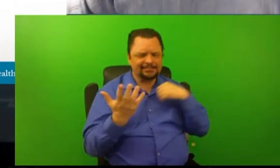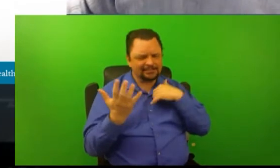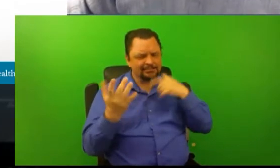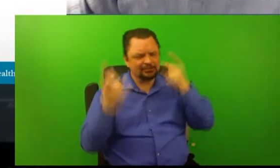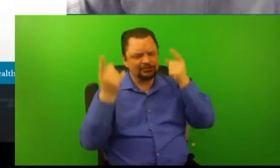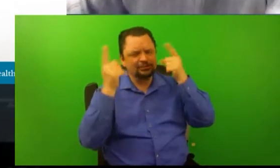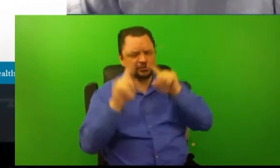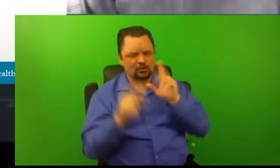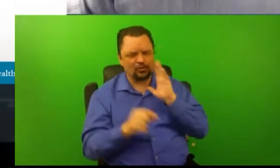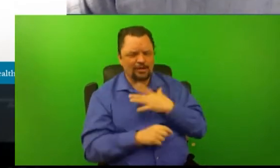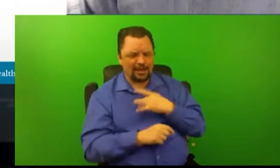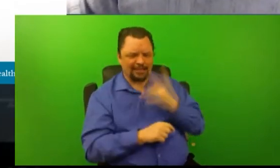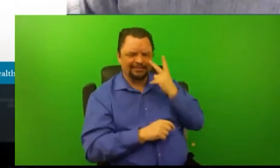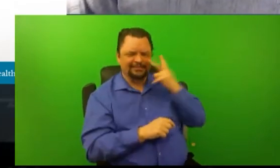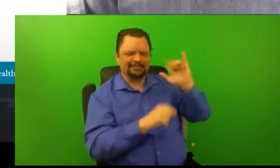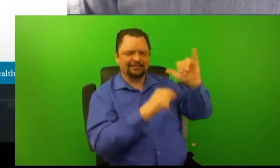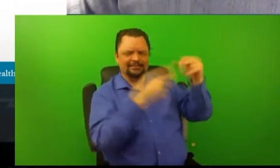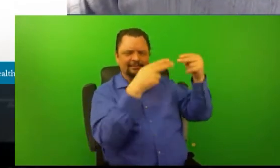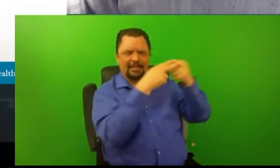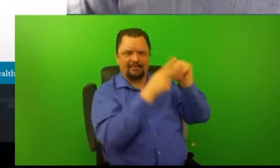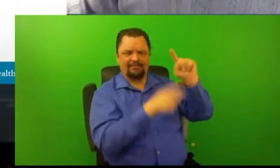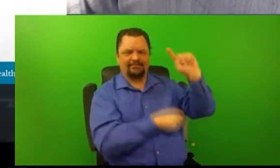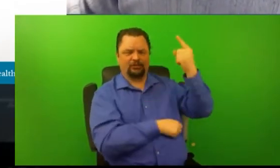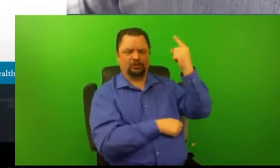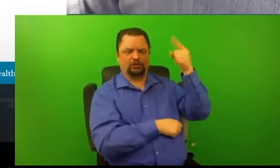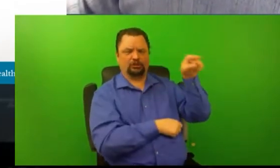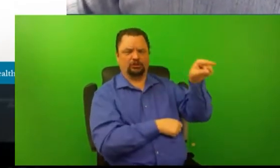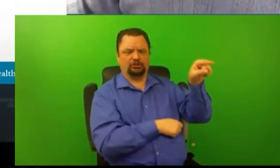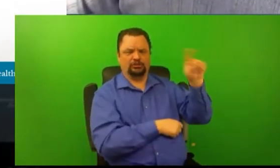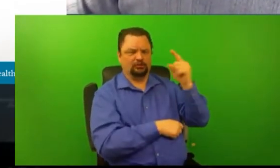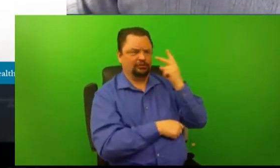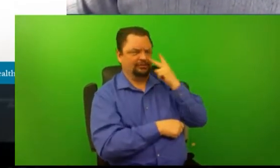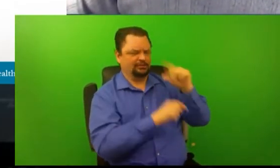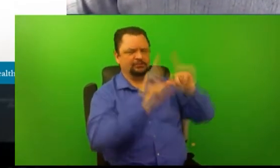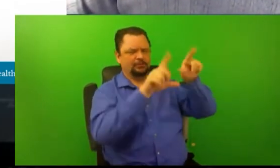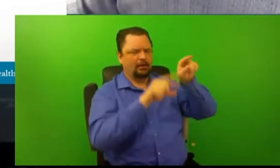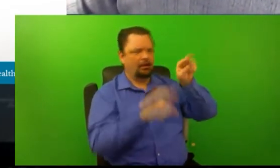split out like that, as was just recommended, I think, by 2 different people. Thanks.